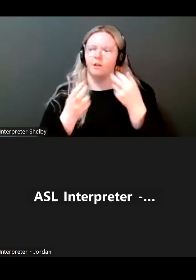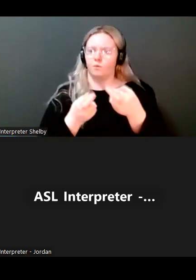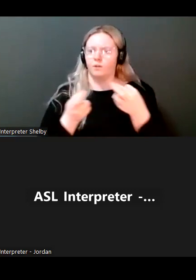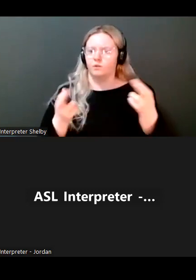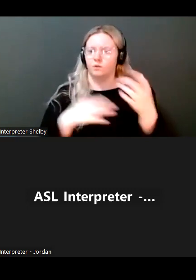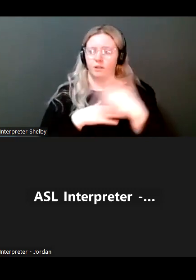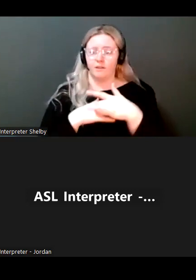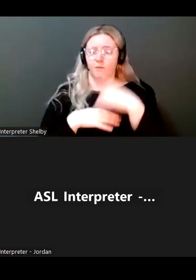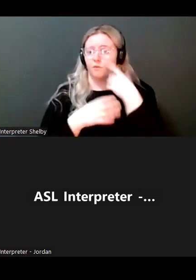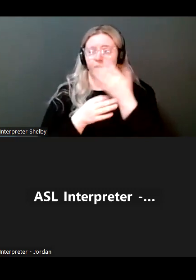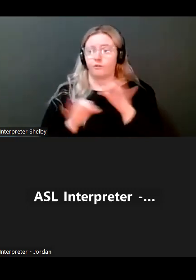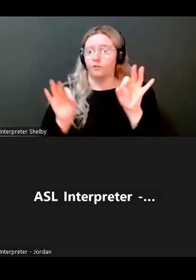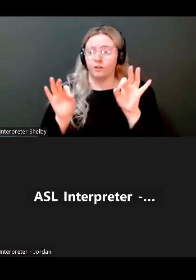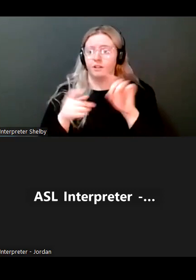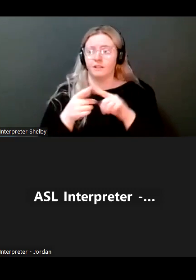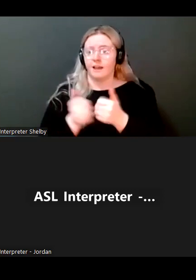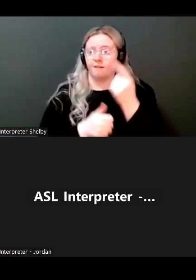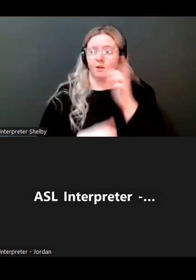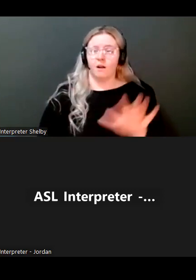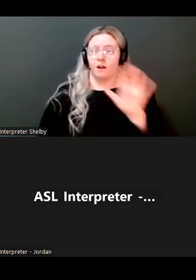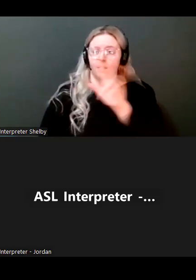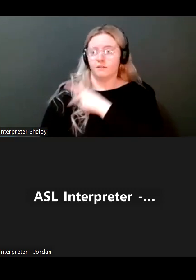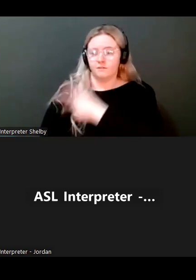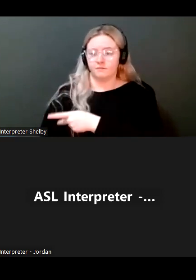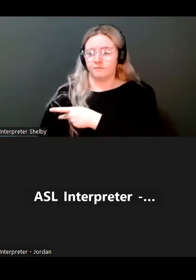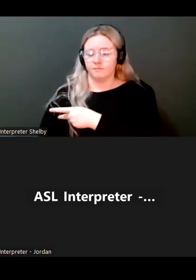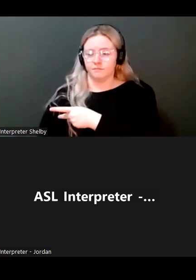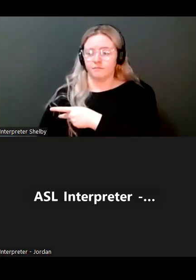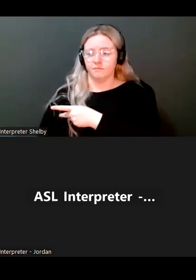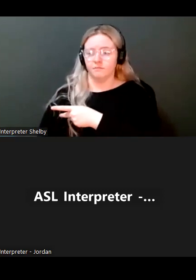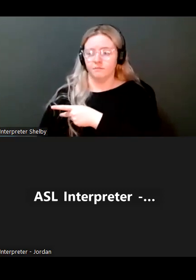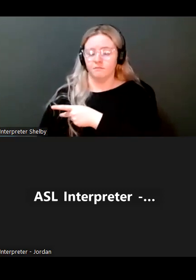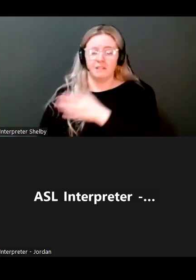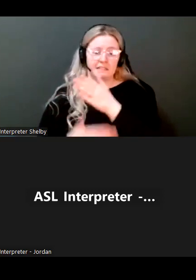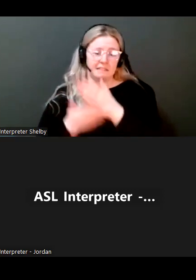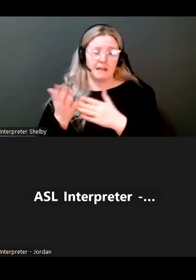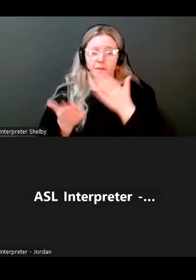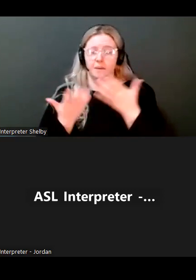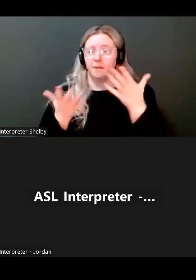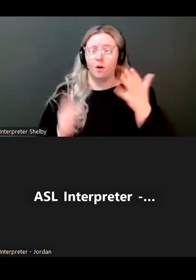for free to everyone within our province. Some of them you may be familiar with,